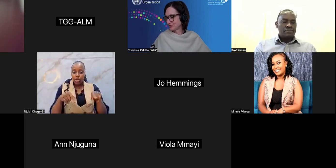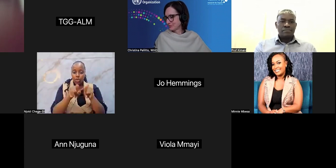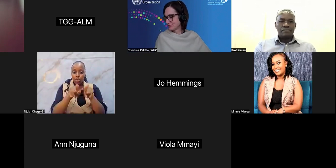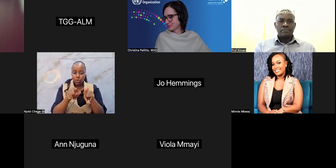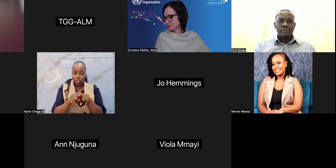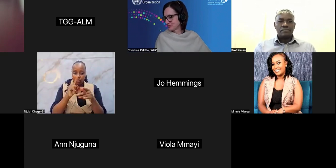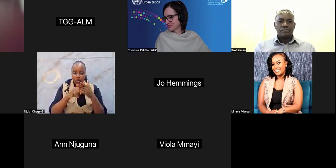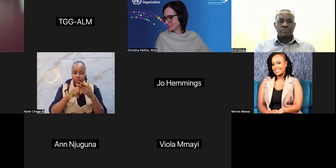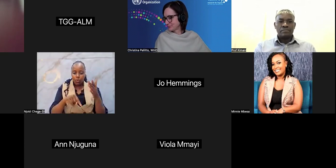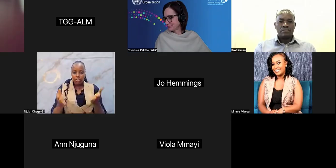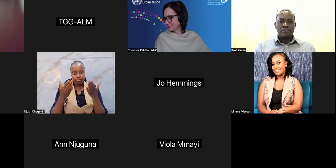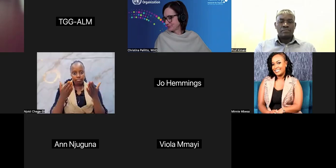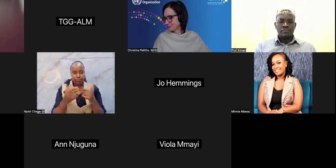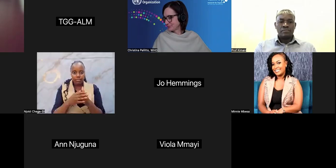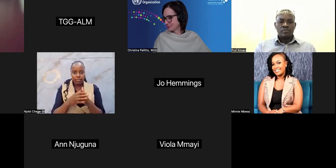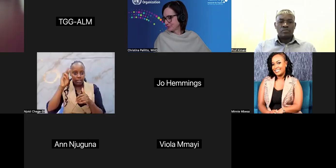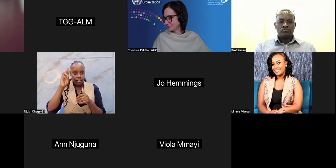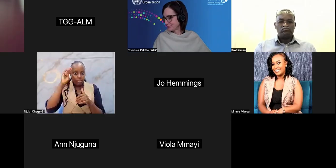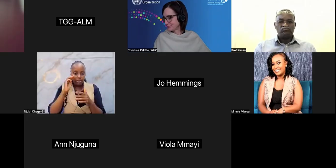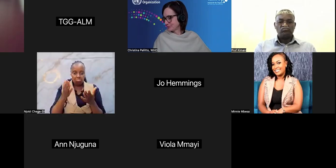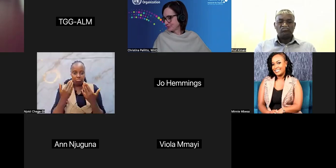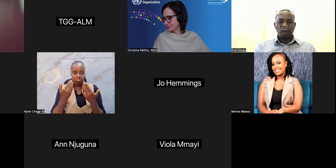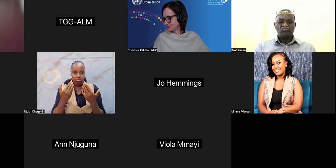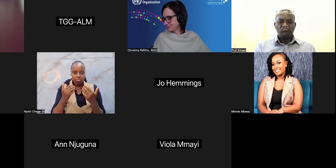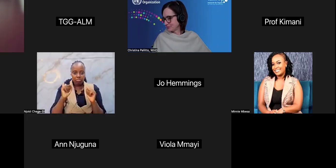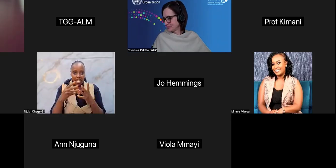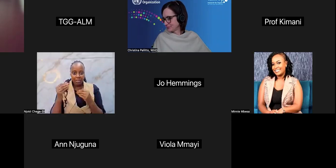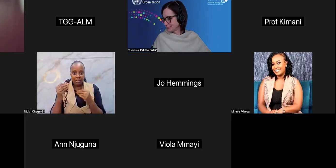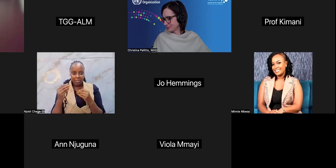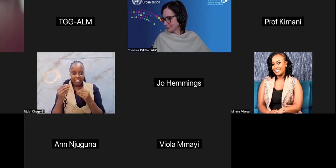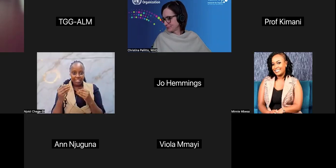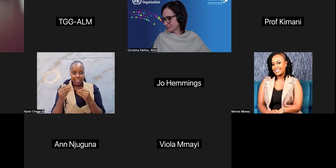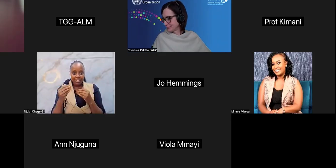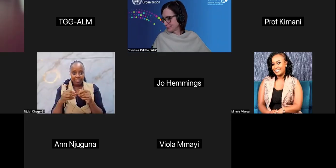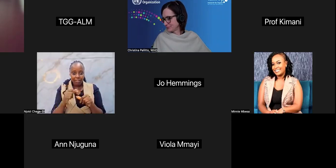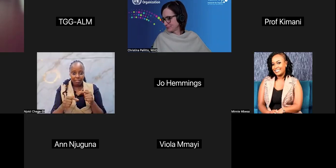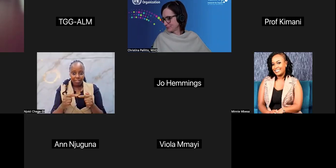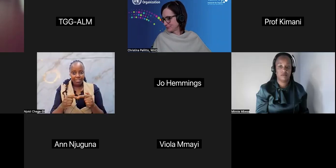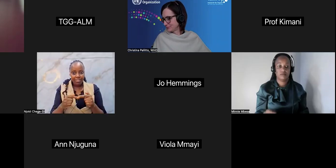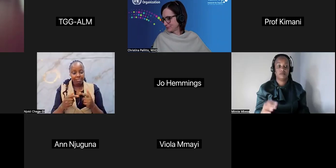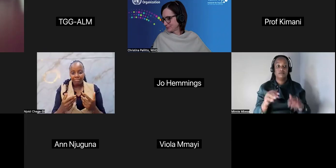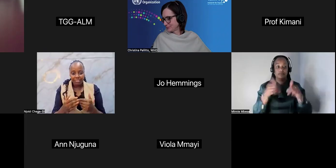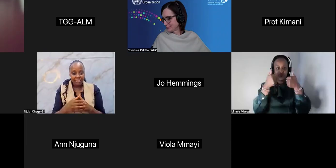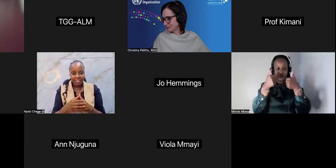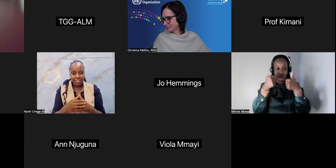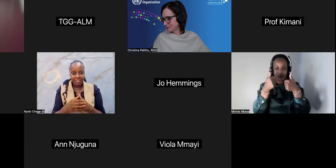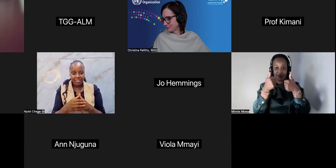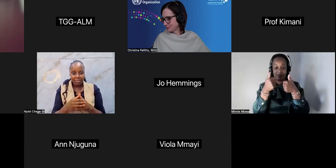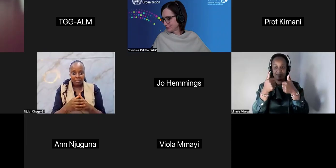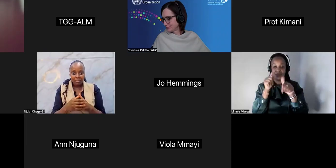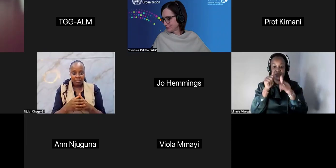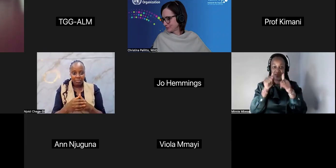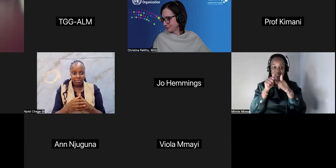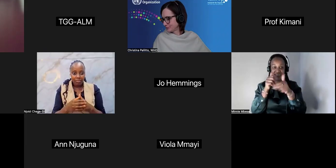but also what doesn't work. What have you seen that you think, actually, please stop doing this? This hasn't helped with the